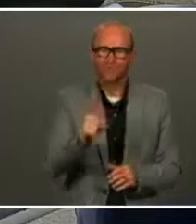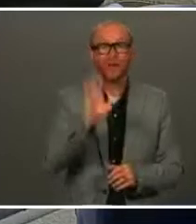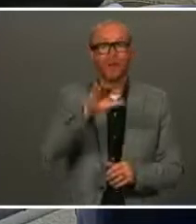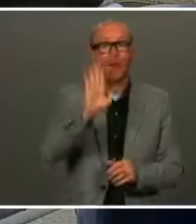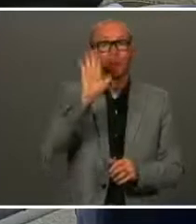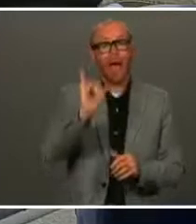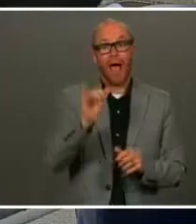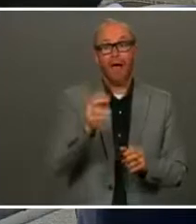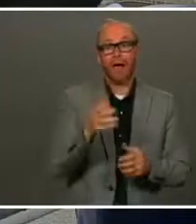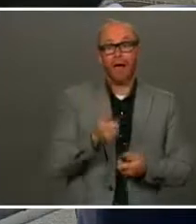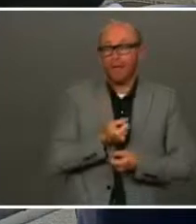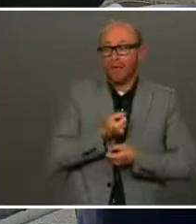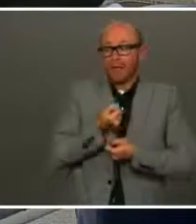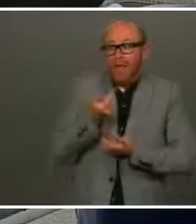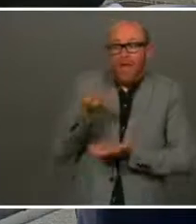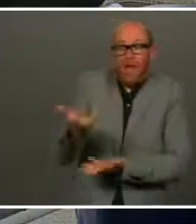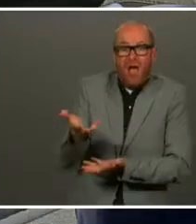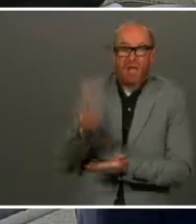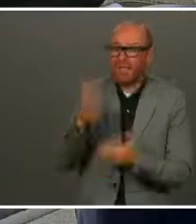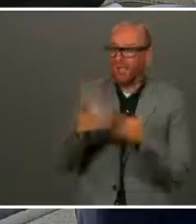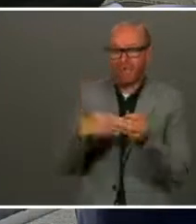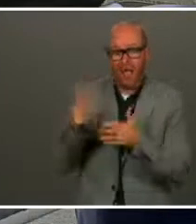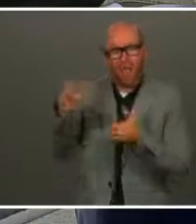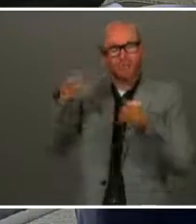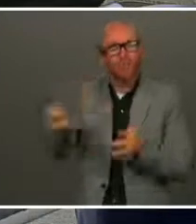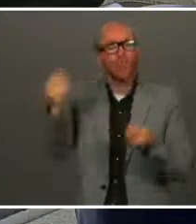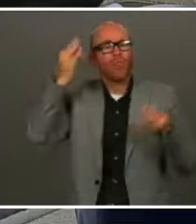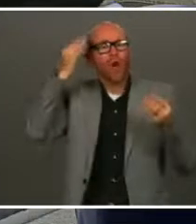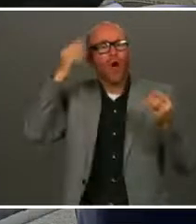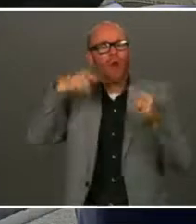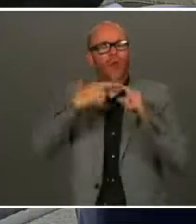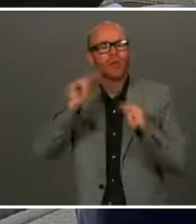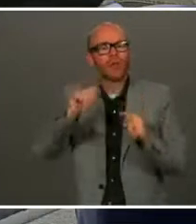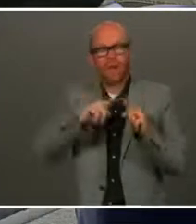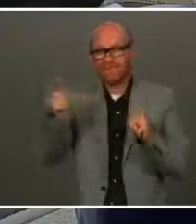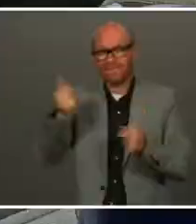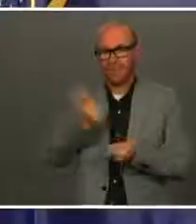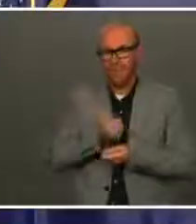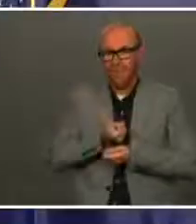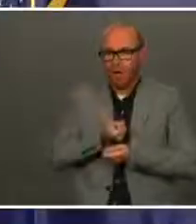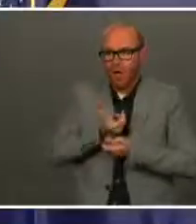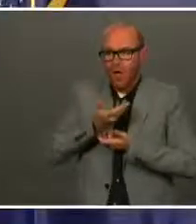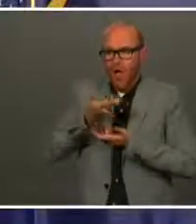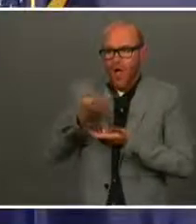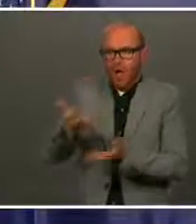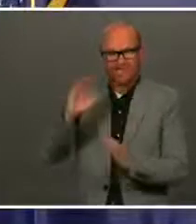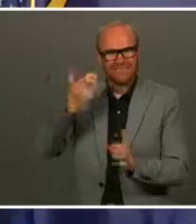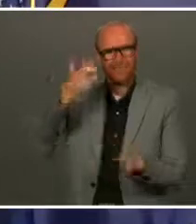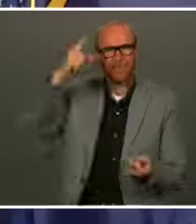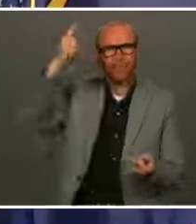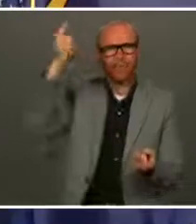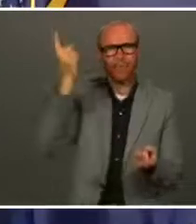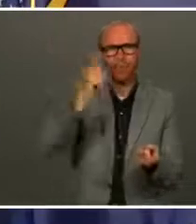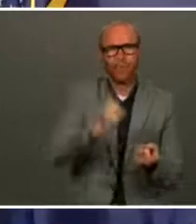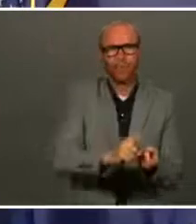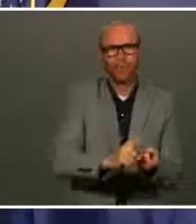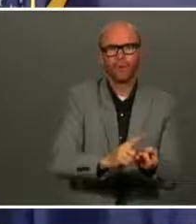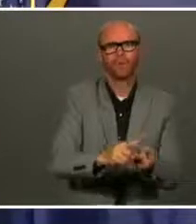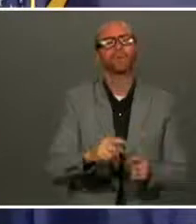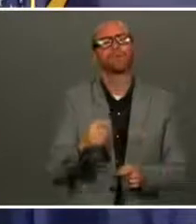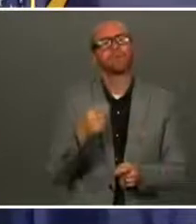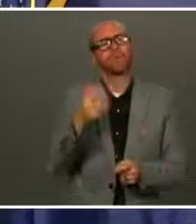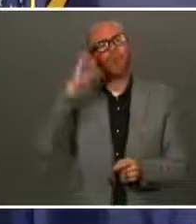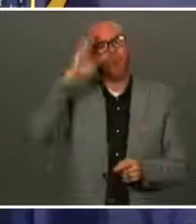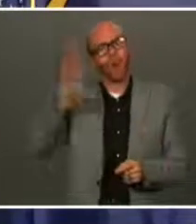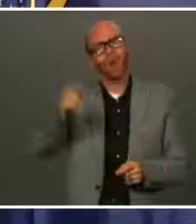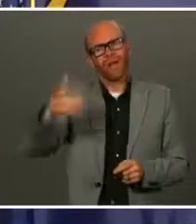it up, just by talking about it, even if the person has been thinking about it and they're not willing to talk right now, knowing that you're the type of person that is